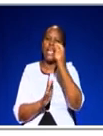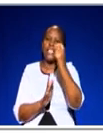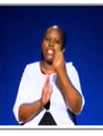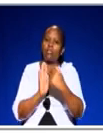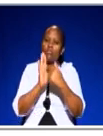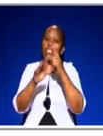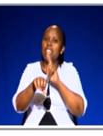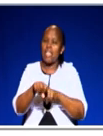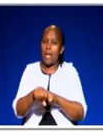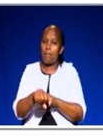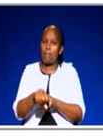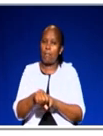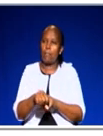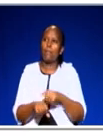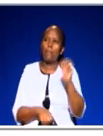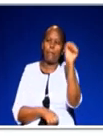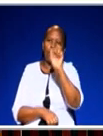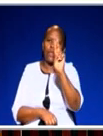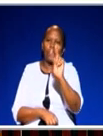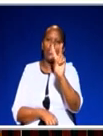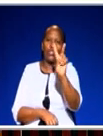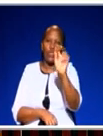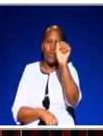and T stands for time.